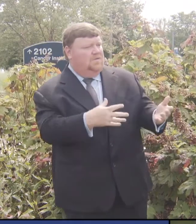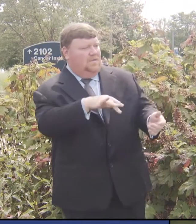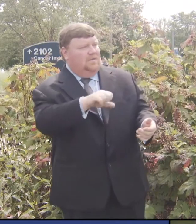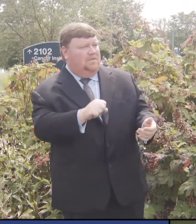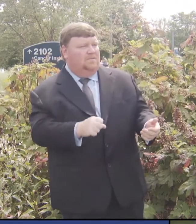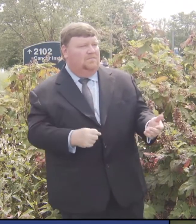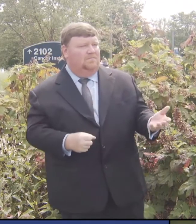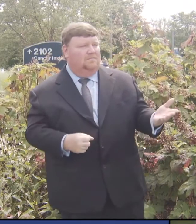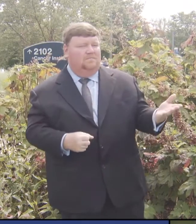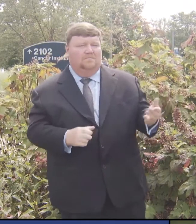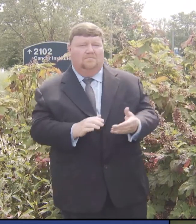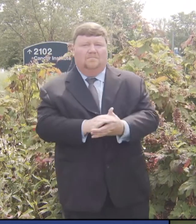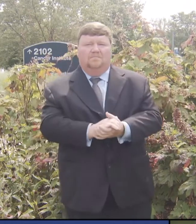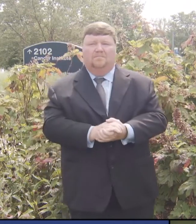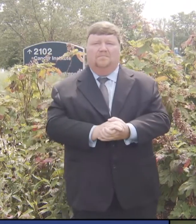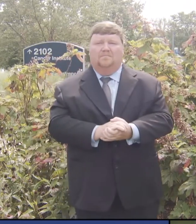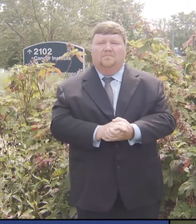great.